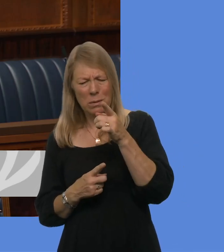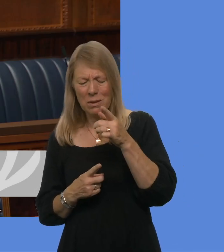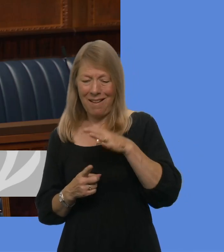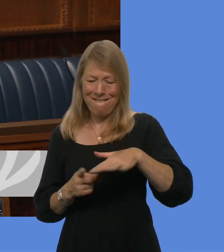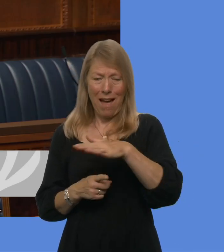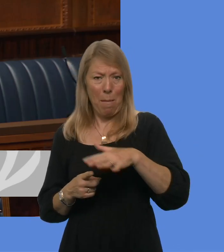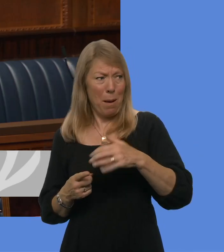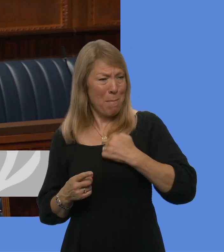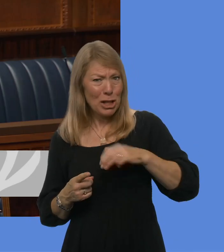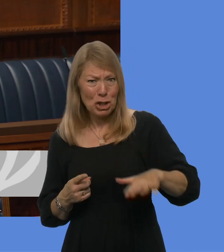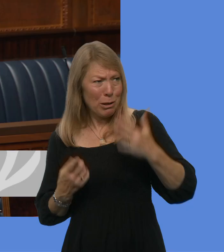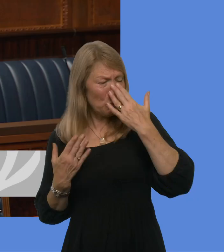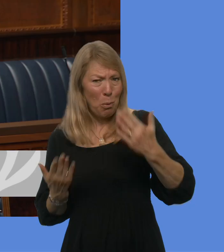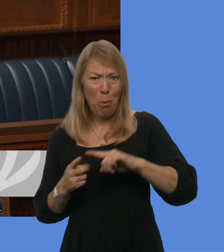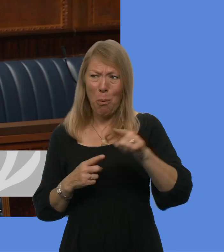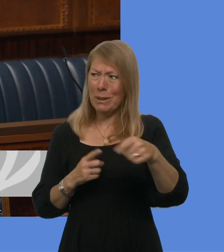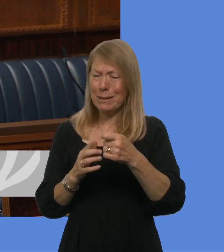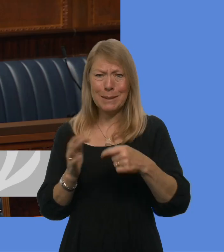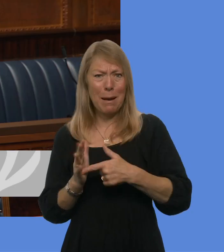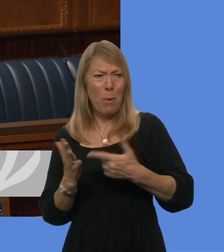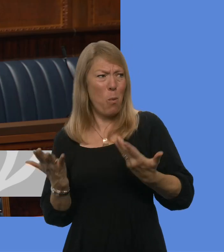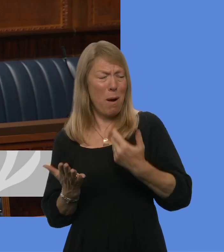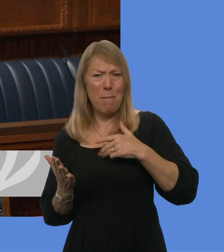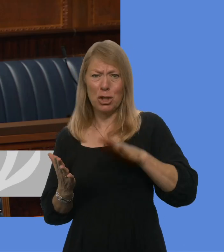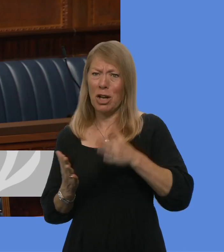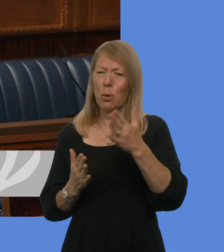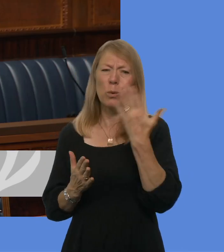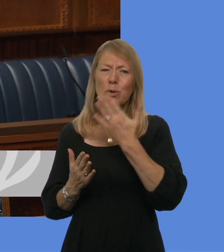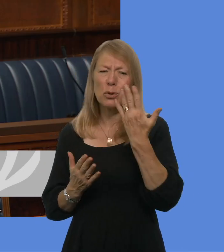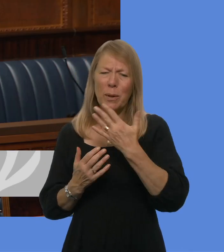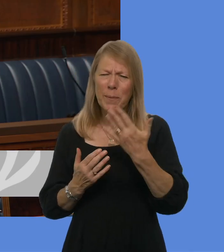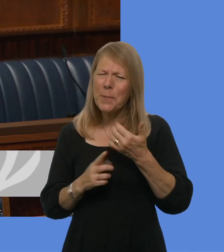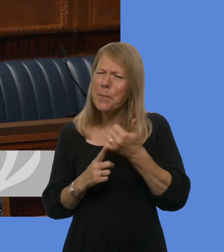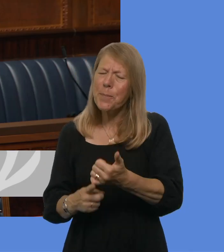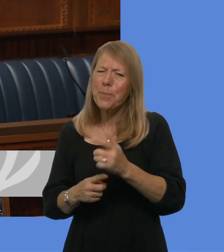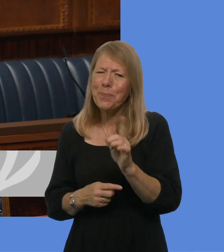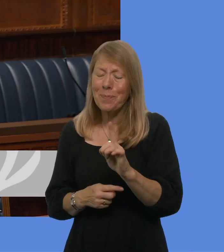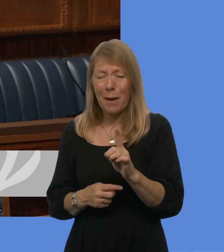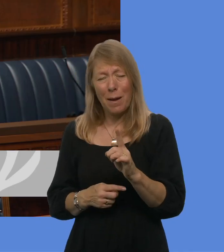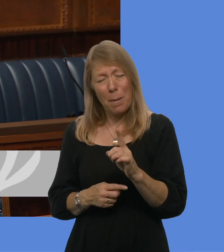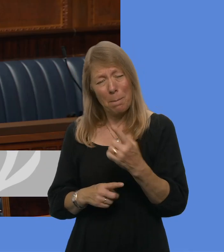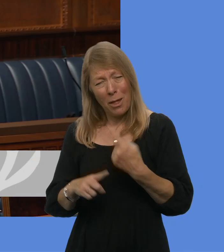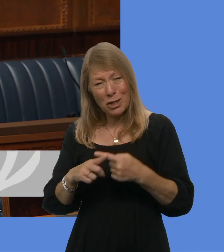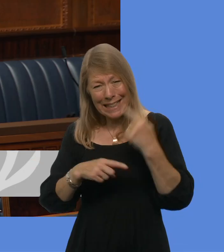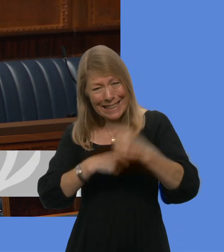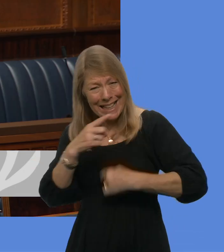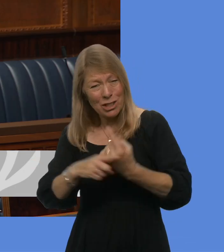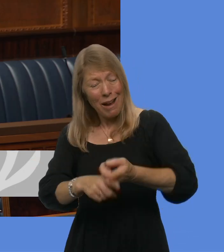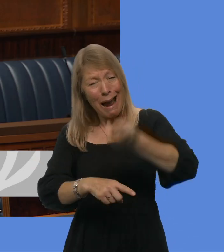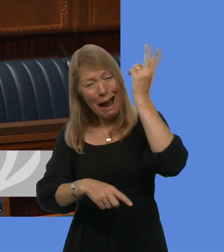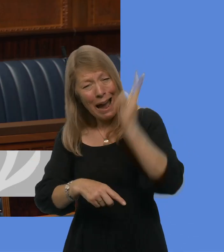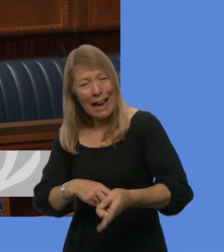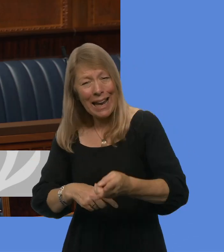there is no placement available for them in September? And how will the Minister assure this Assembly that we will not be facing the same scenario in